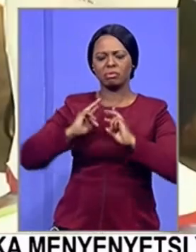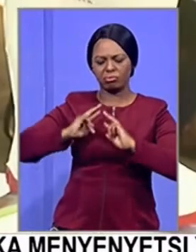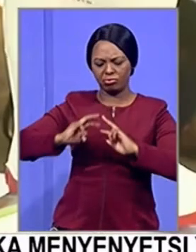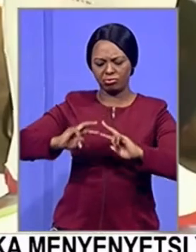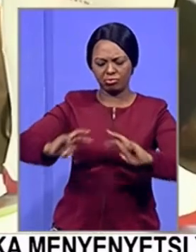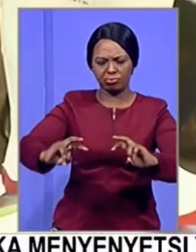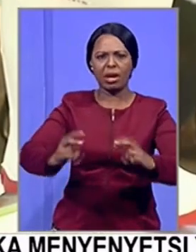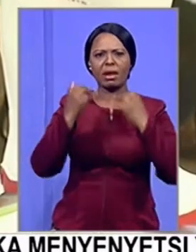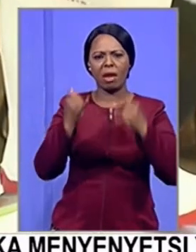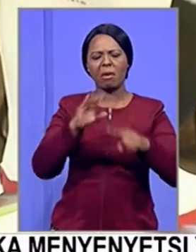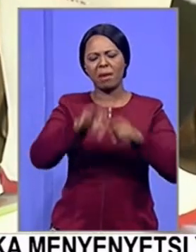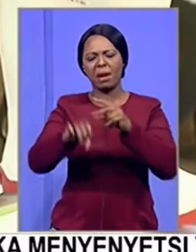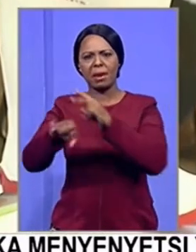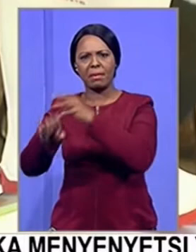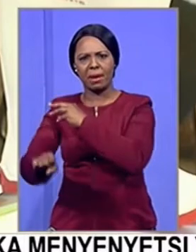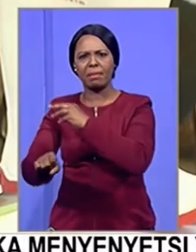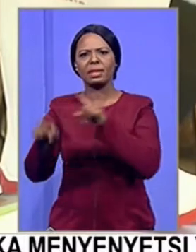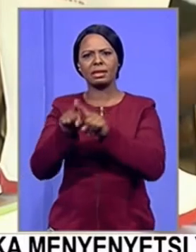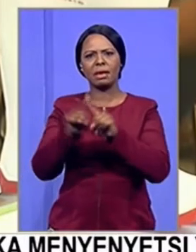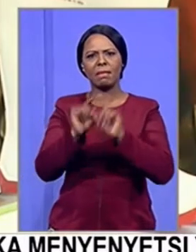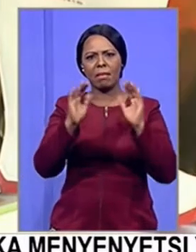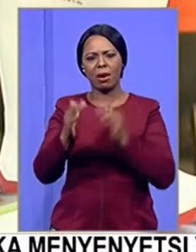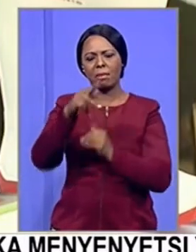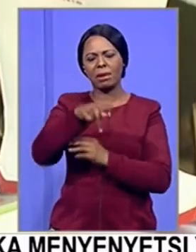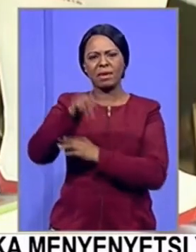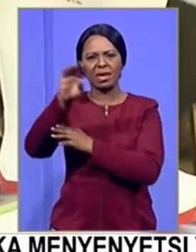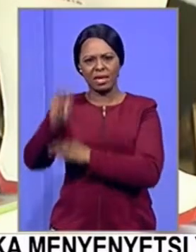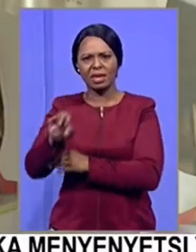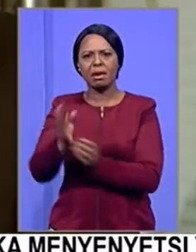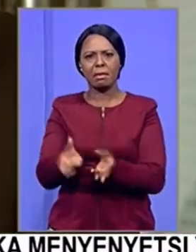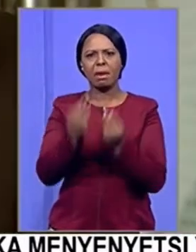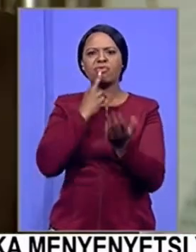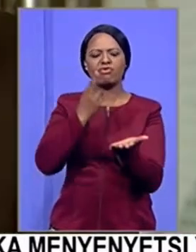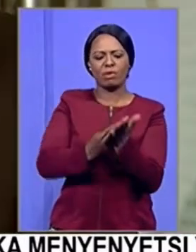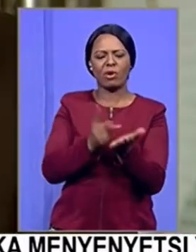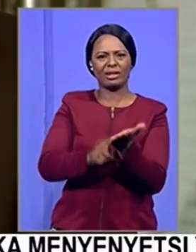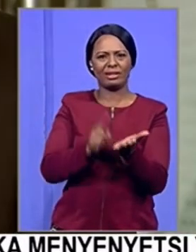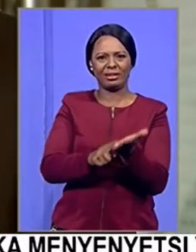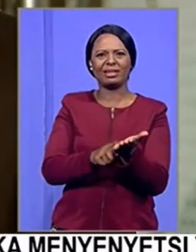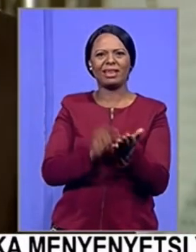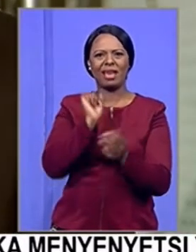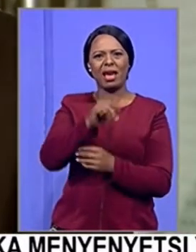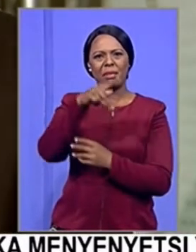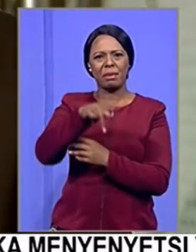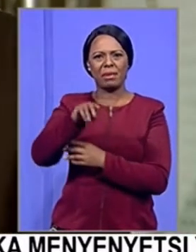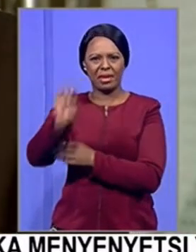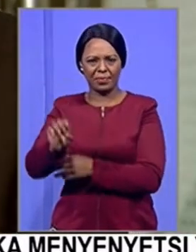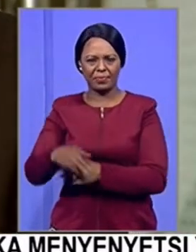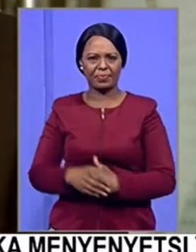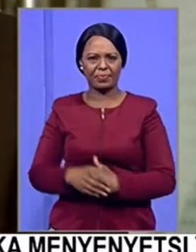mabapi le bobodu ba thepa ya ho itshireletsa kgahlano le COVID-19. Accused persons have been secured in